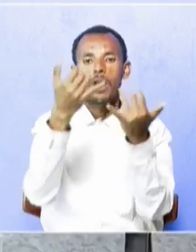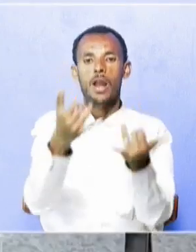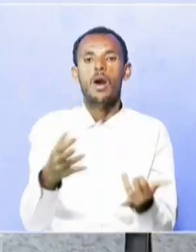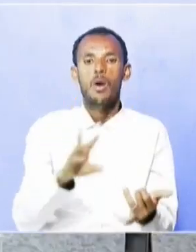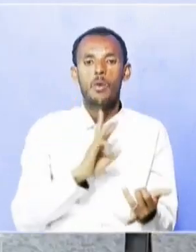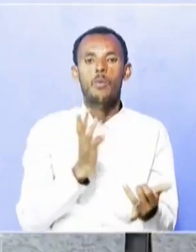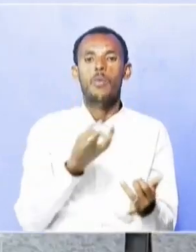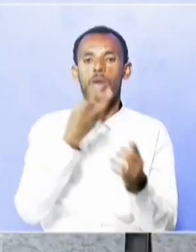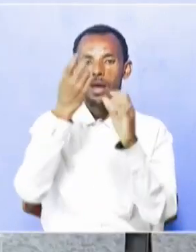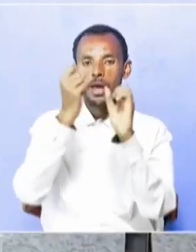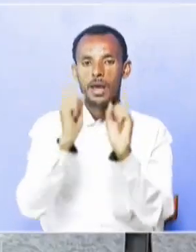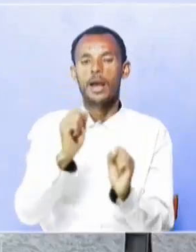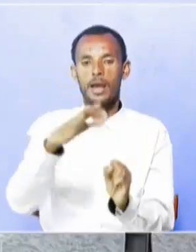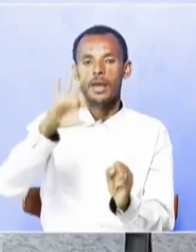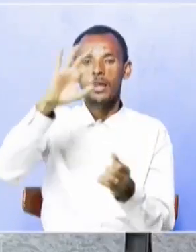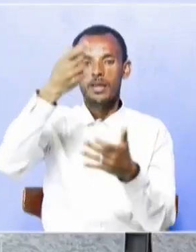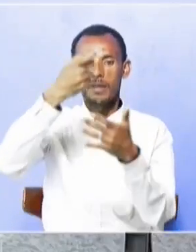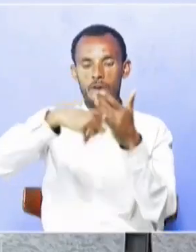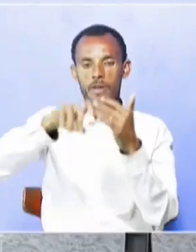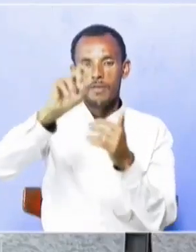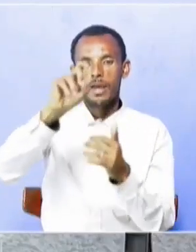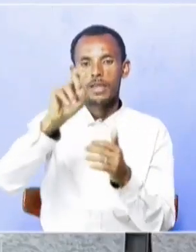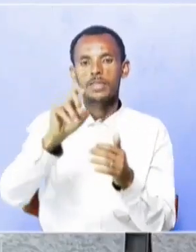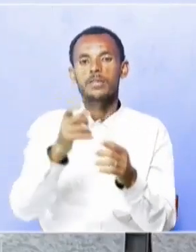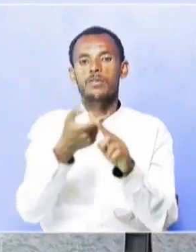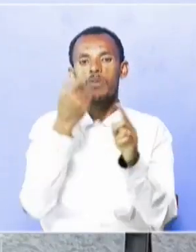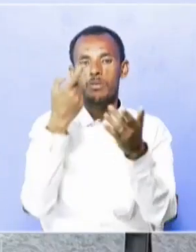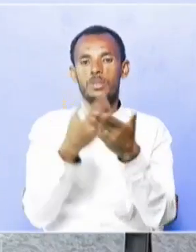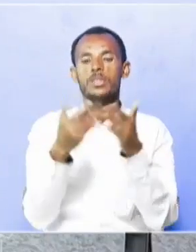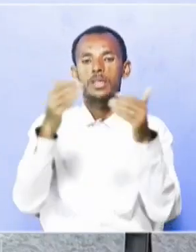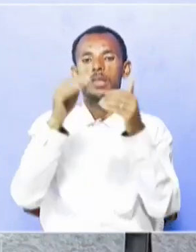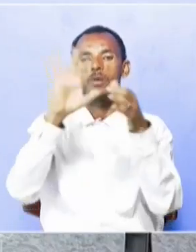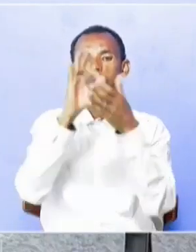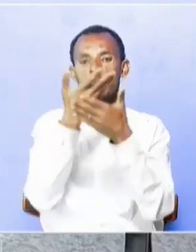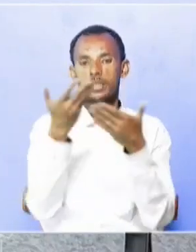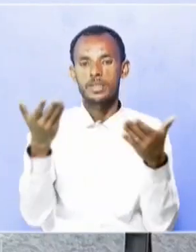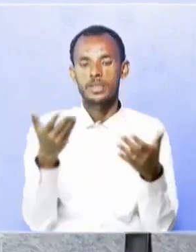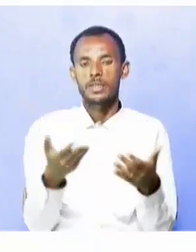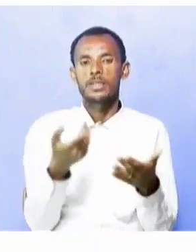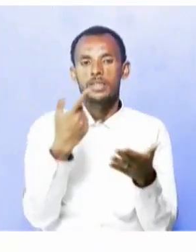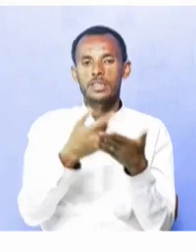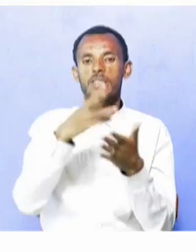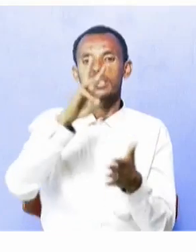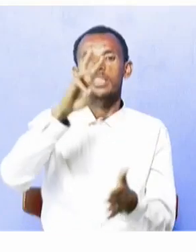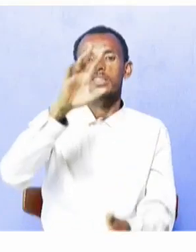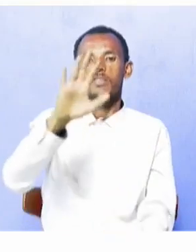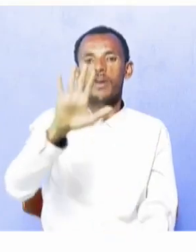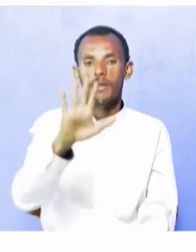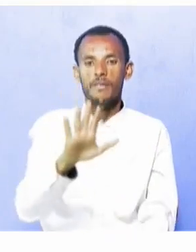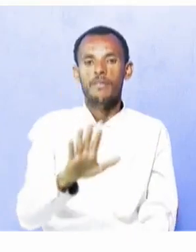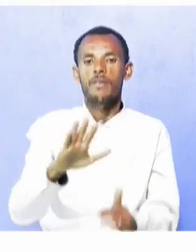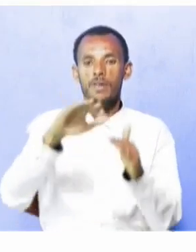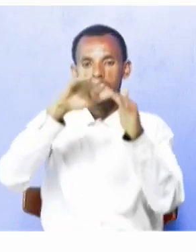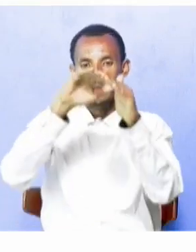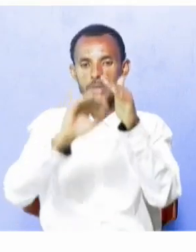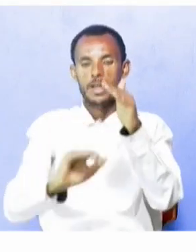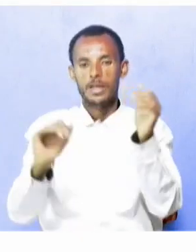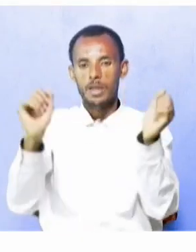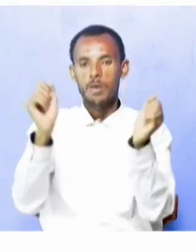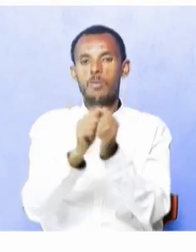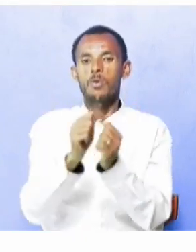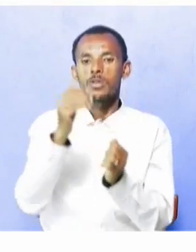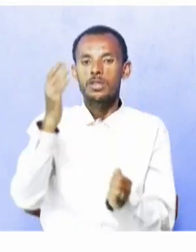can get the value of x from this equation. Okay, you can shift this 65 or subtract